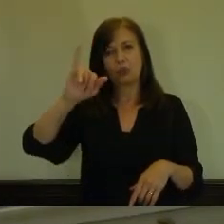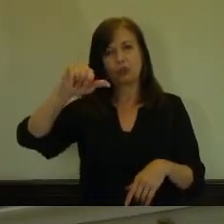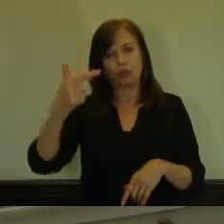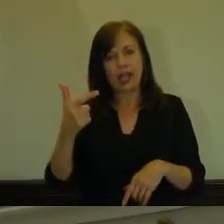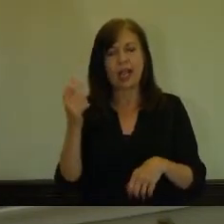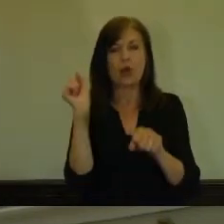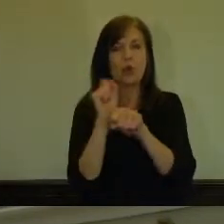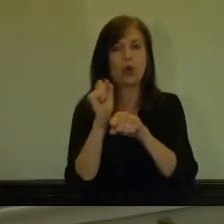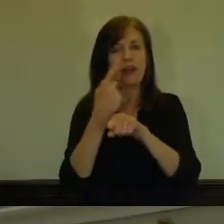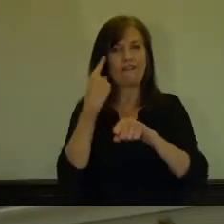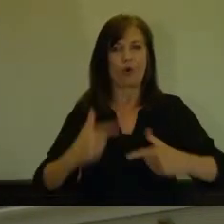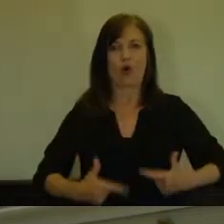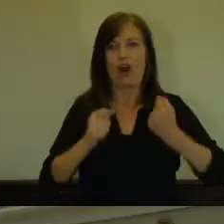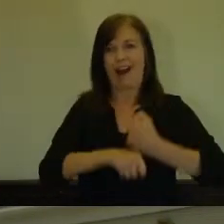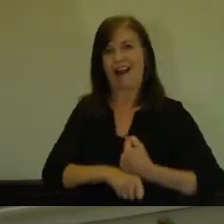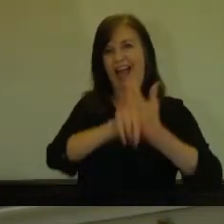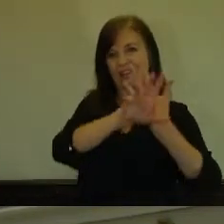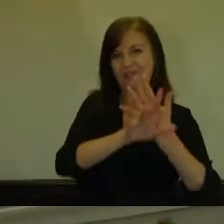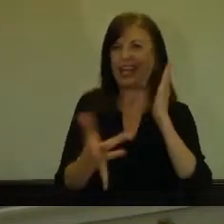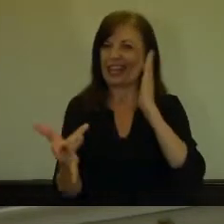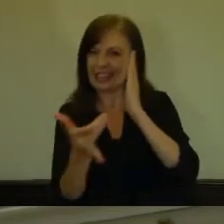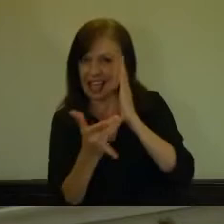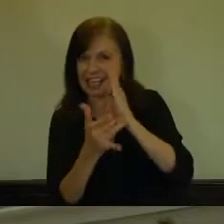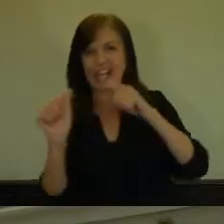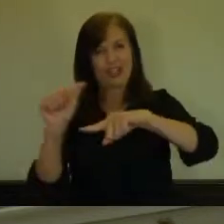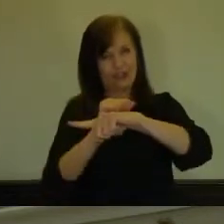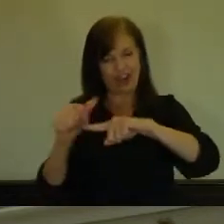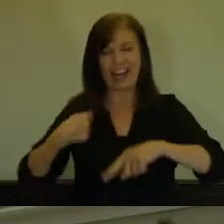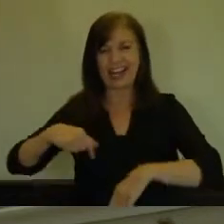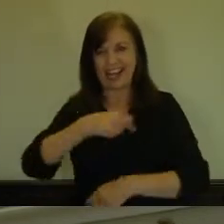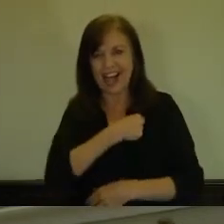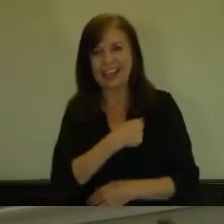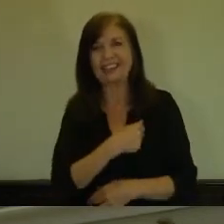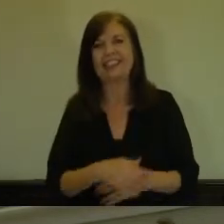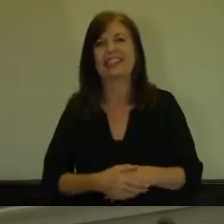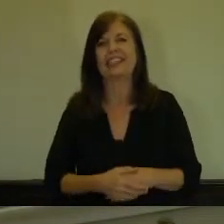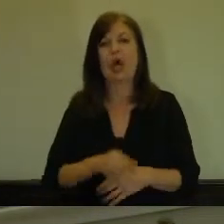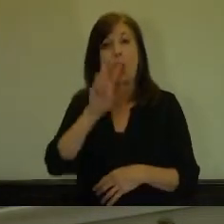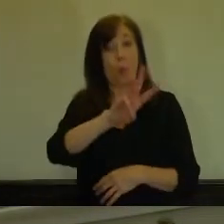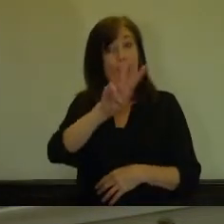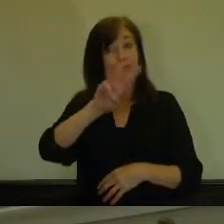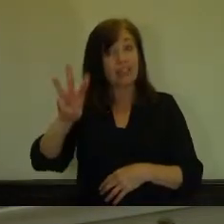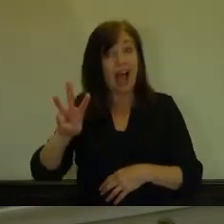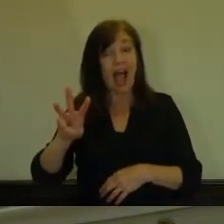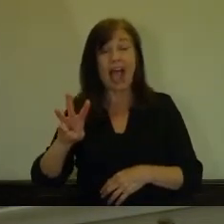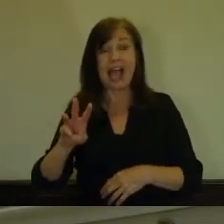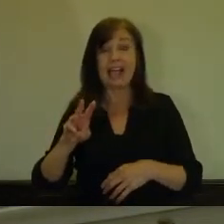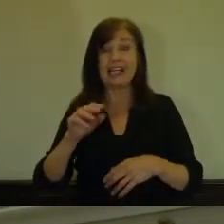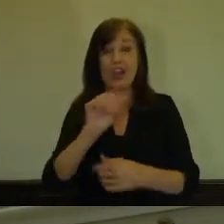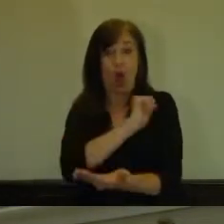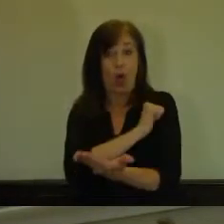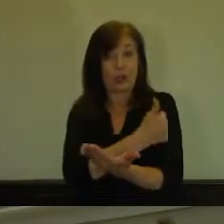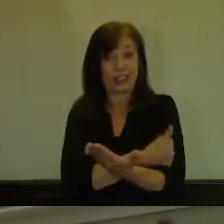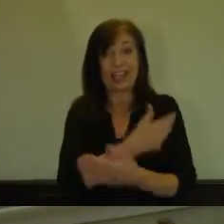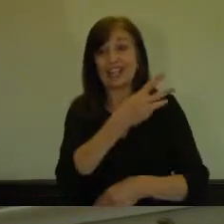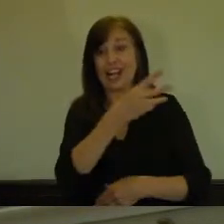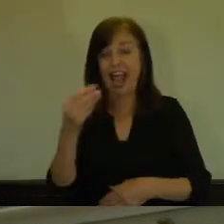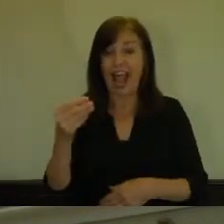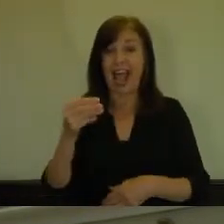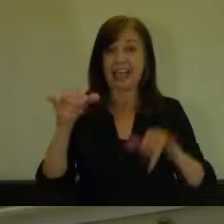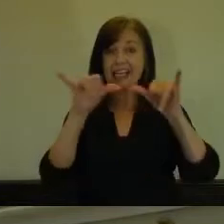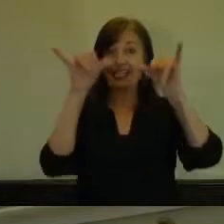in live streaming and technology training efforts and website optimization and